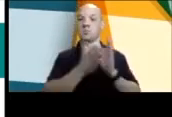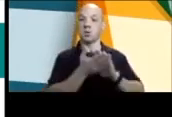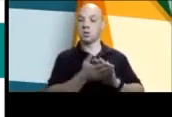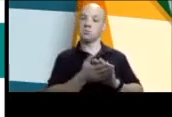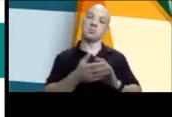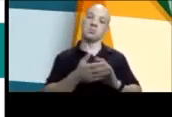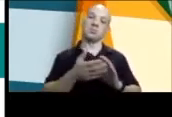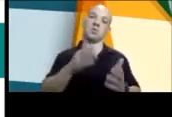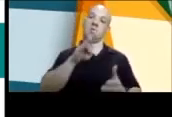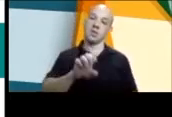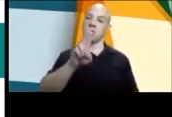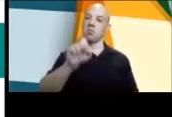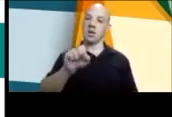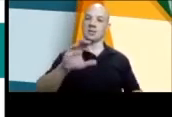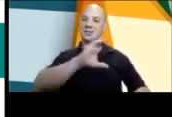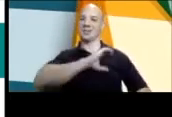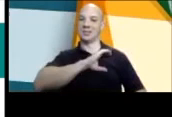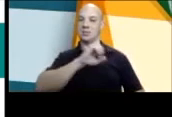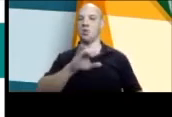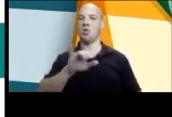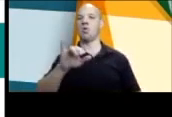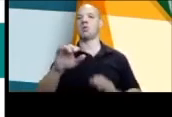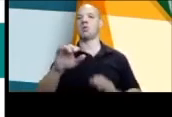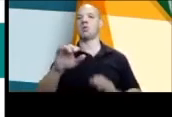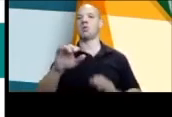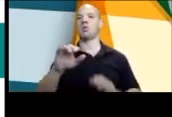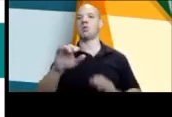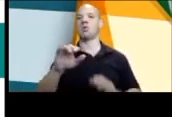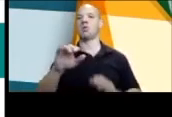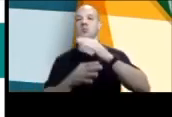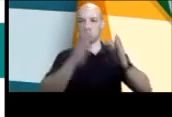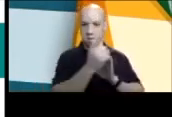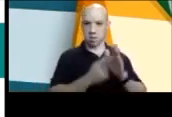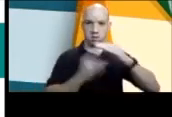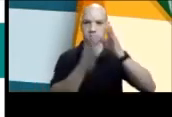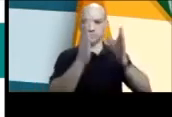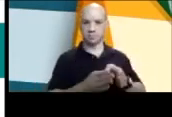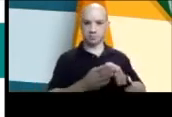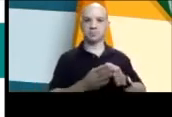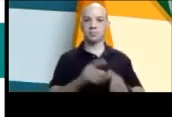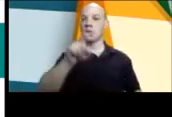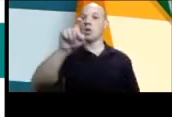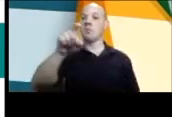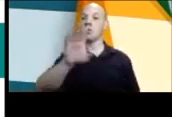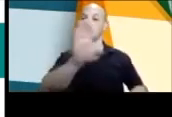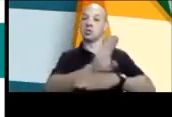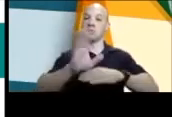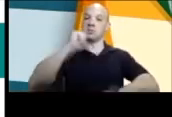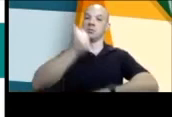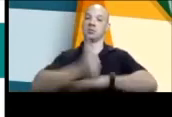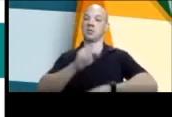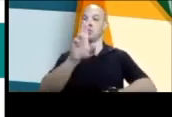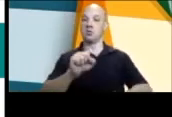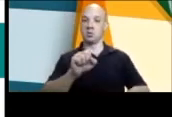legal resident aliens whose business formation and principal place of business are in the US or